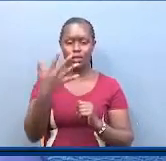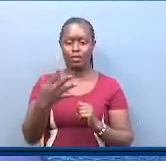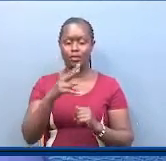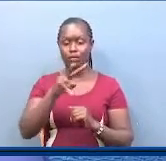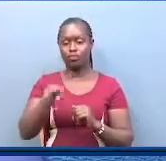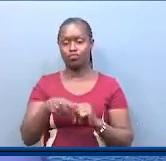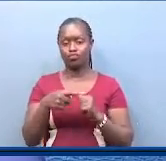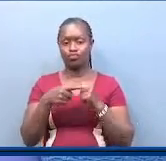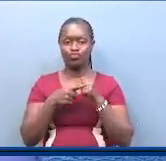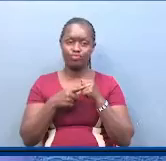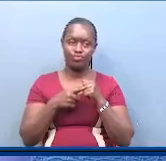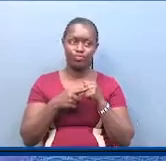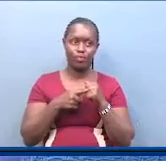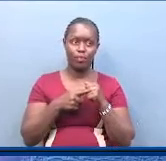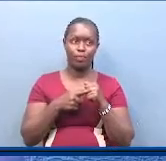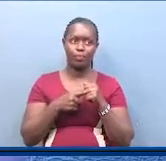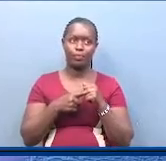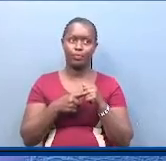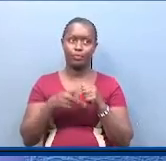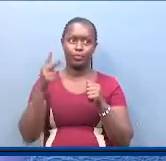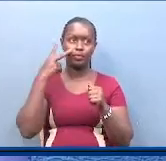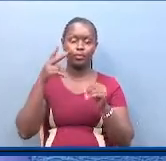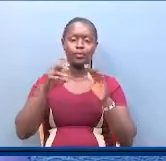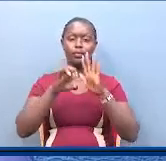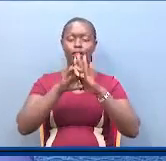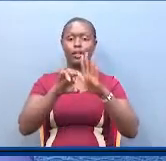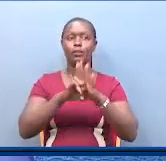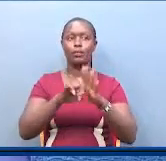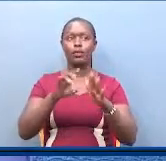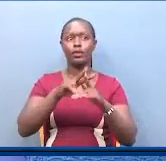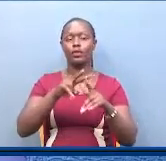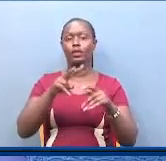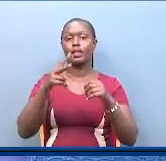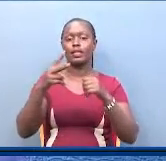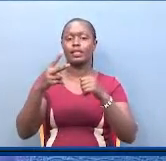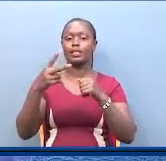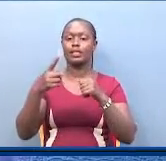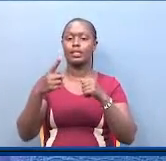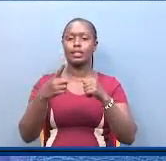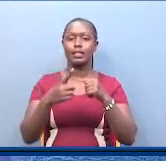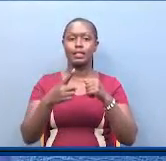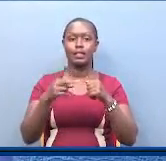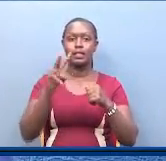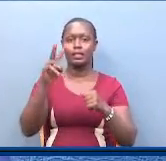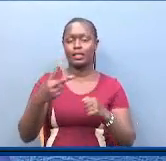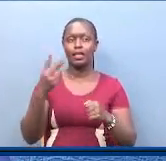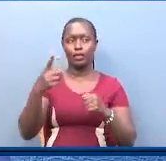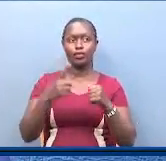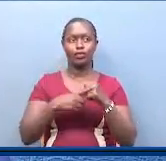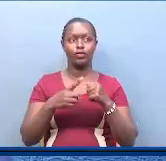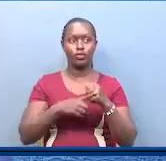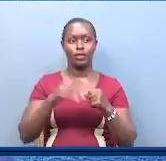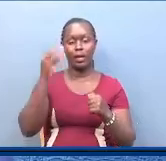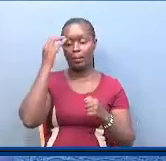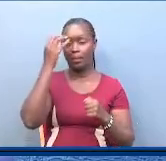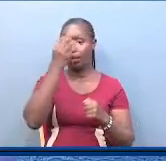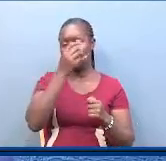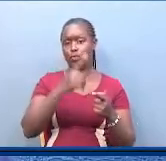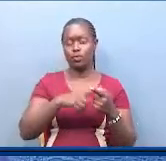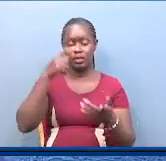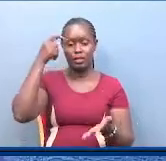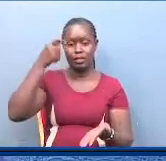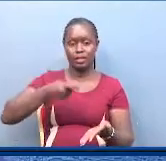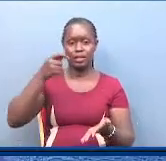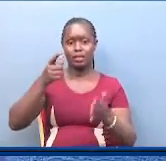2005, 2006. You will see, for example, on the 2nd of June, 2006, Martha Karua, who was the justice minister